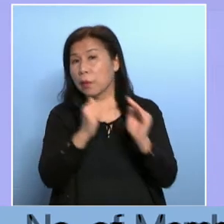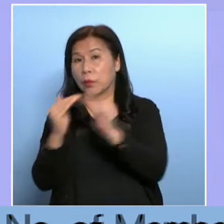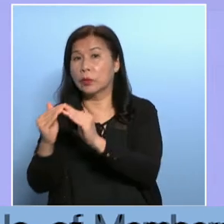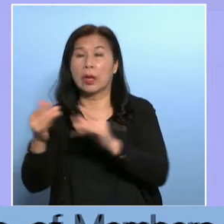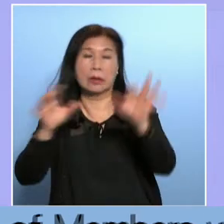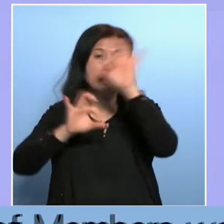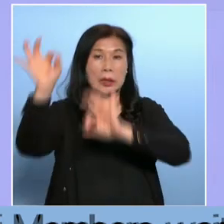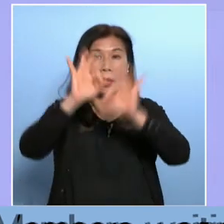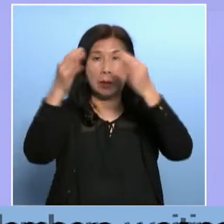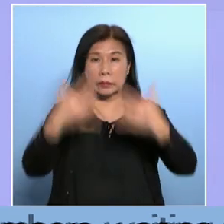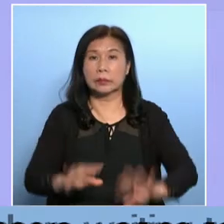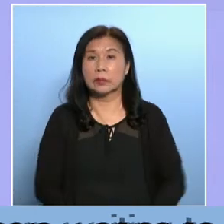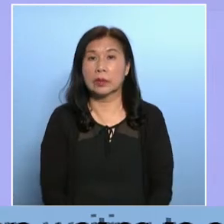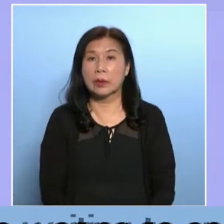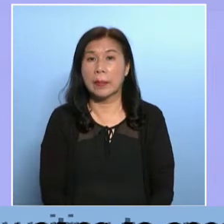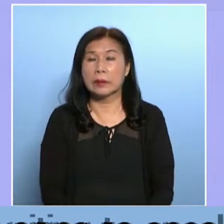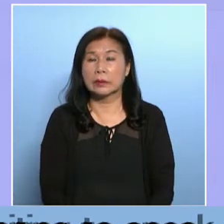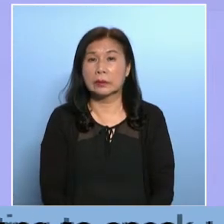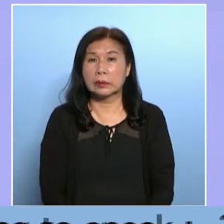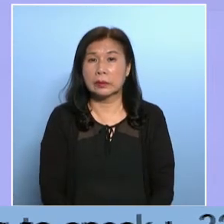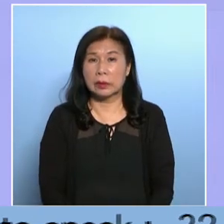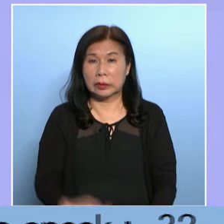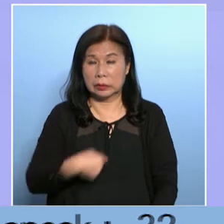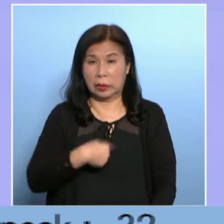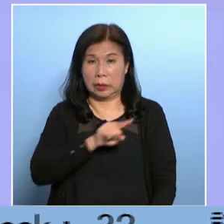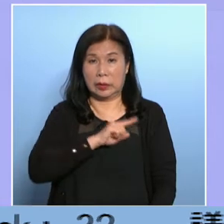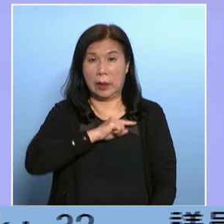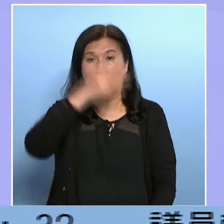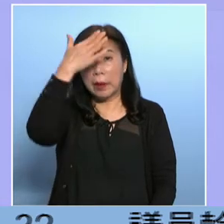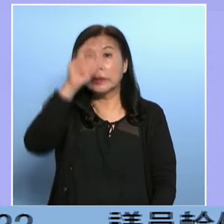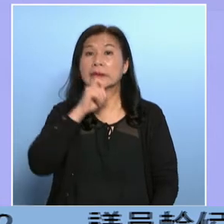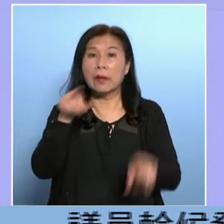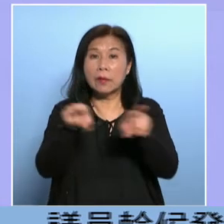family offices were relocated to Singapore. And more recently,